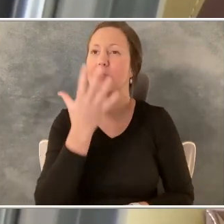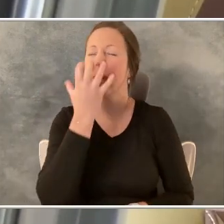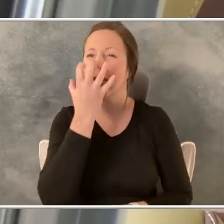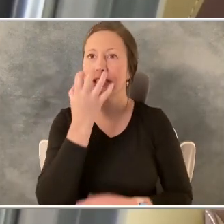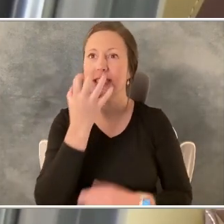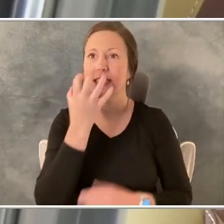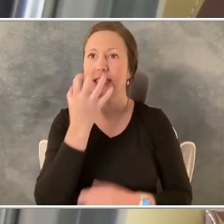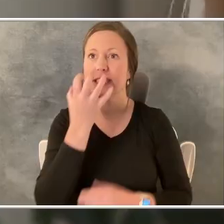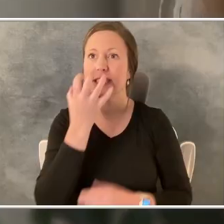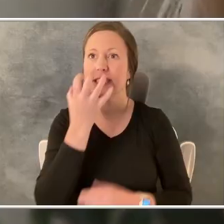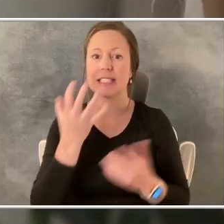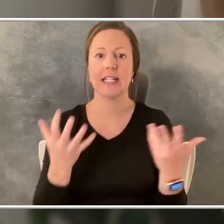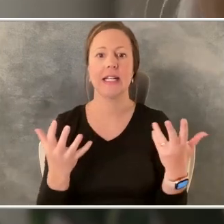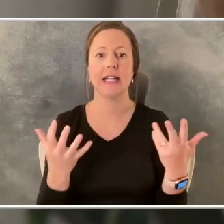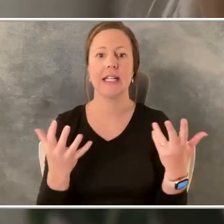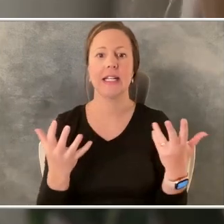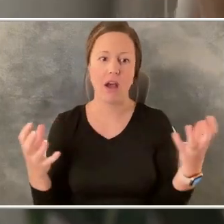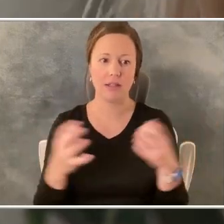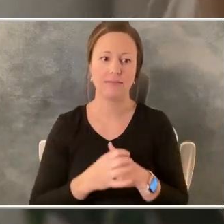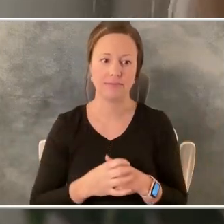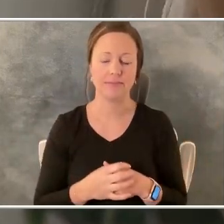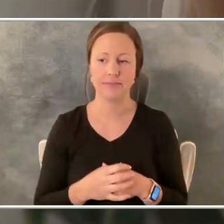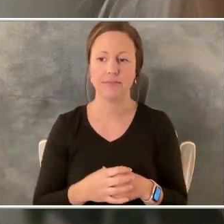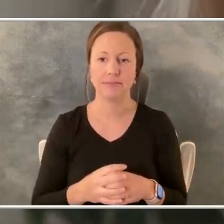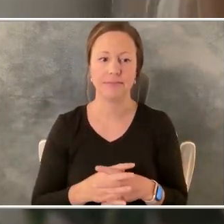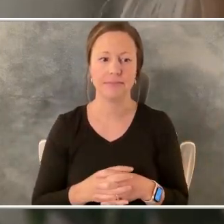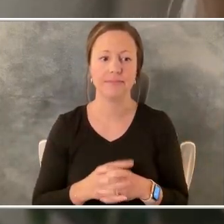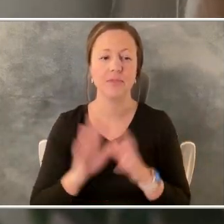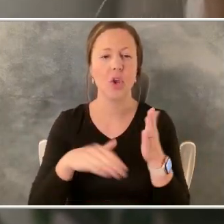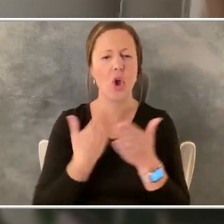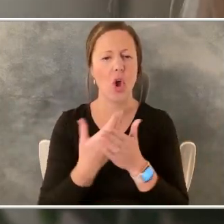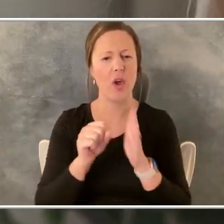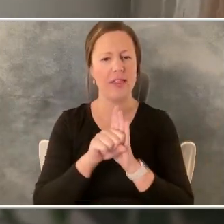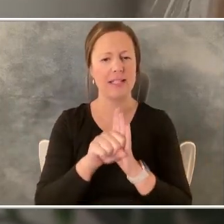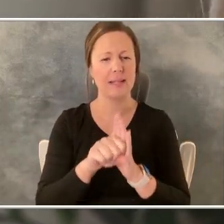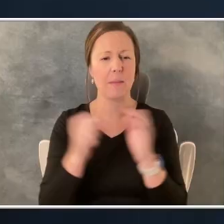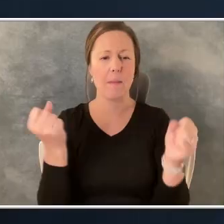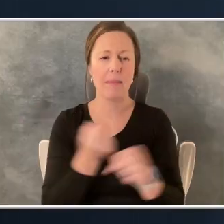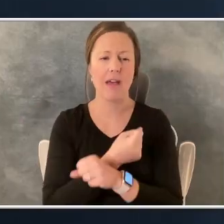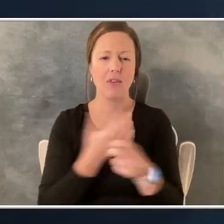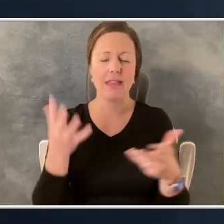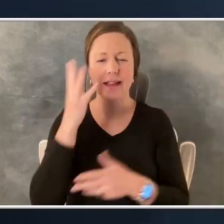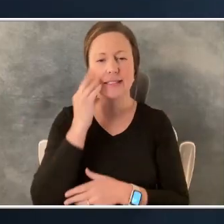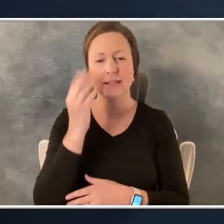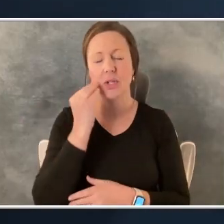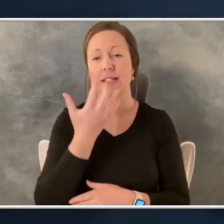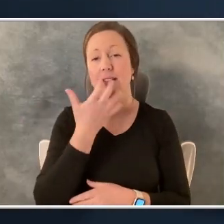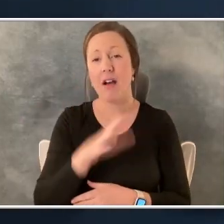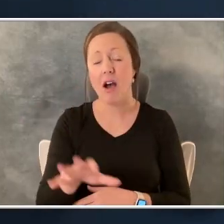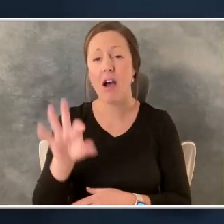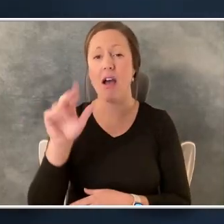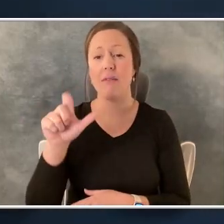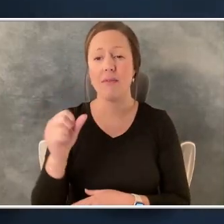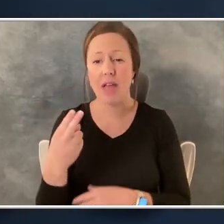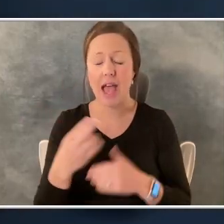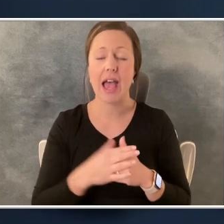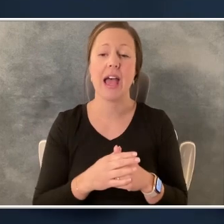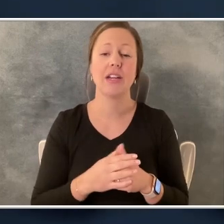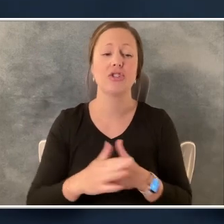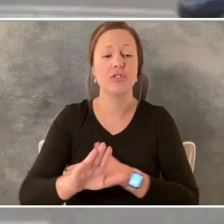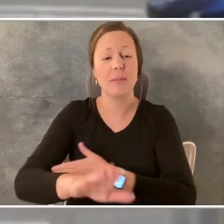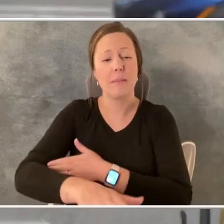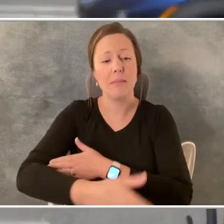a lot. It was a lot. All the symptoms that you go through, you know, the hot flashes. In the middle of the night, you go to bed and you're